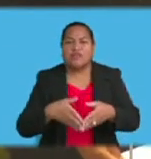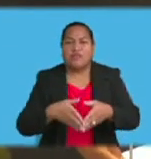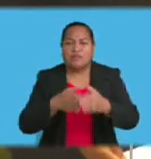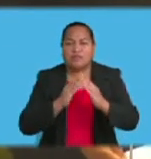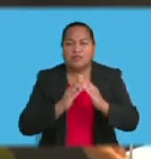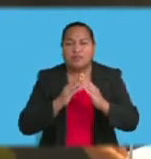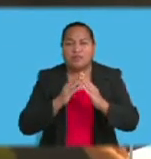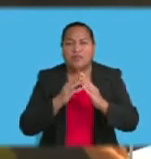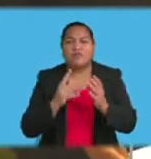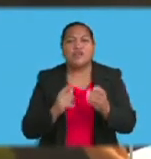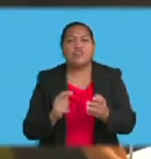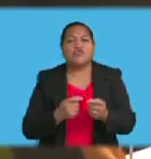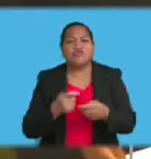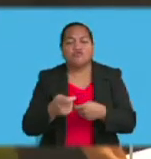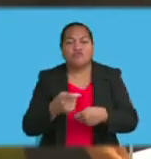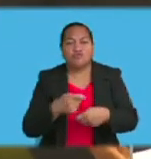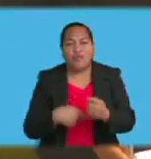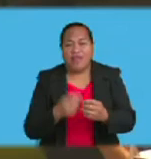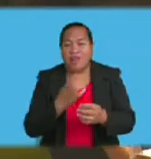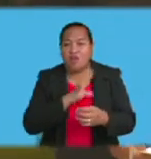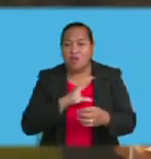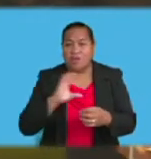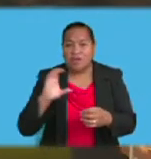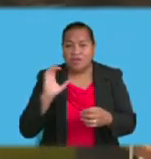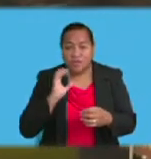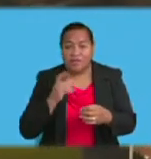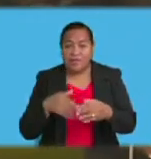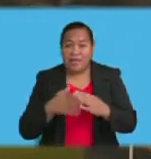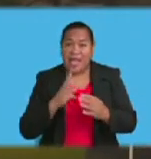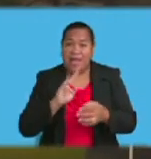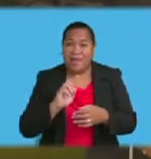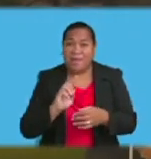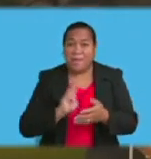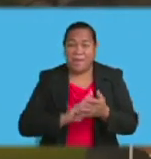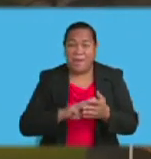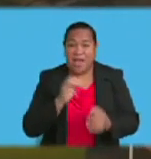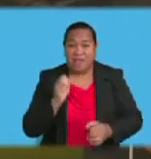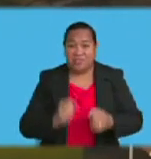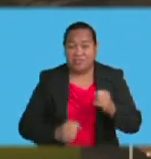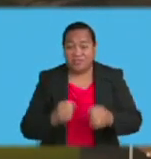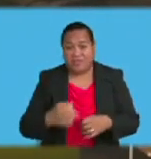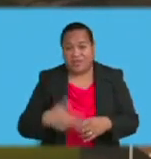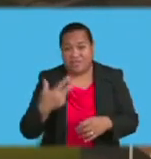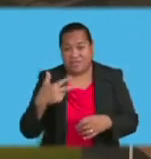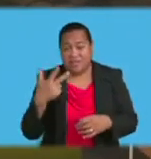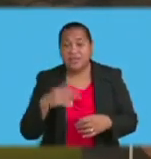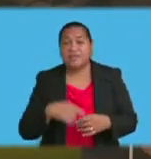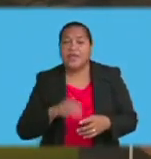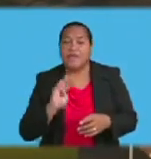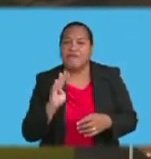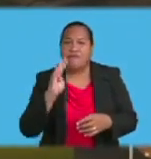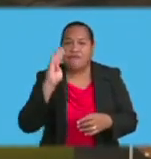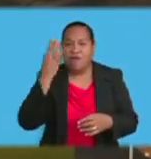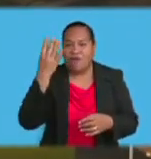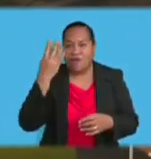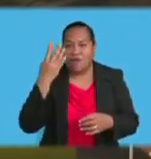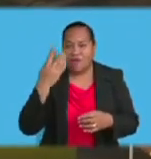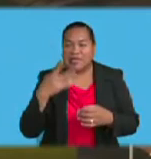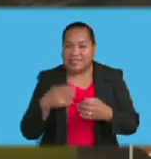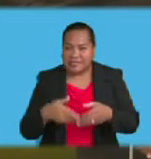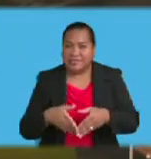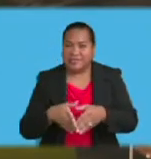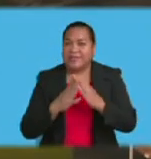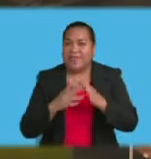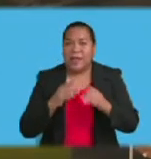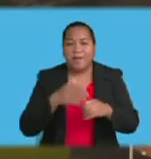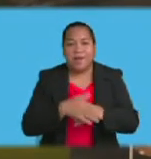Speaker, that commenced operations on the 1st of March 2018, is the 4th Trade Commission initiated by the Fijian government in